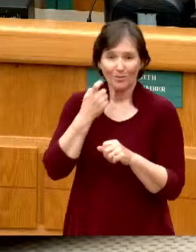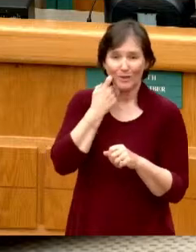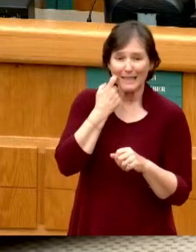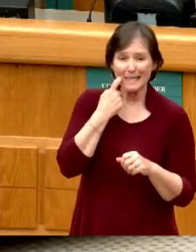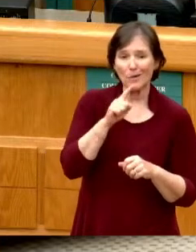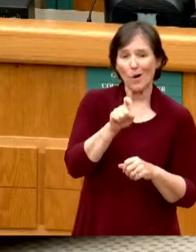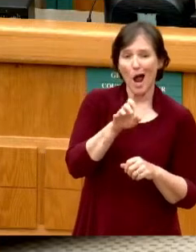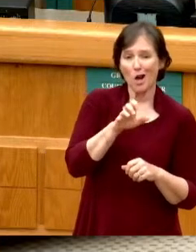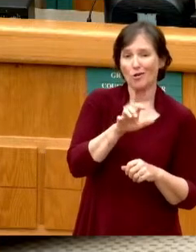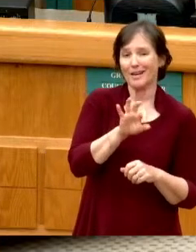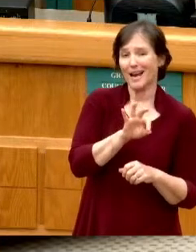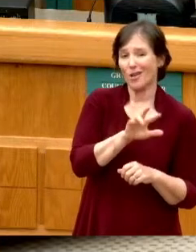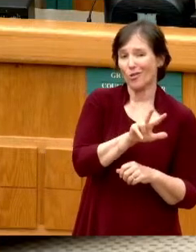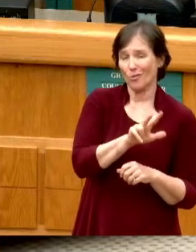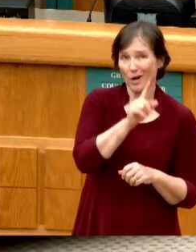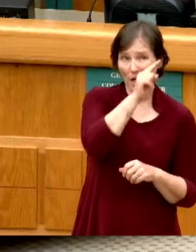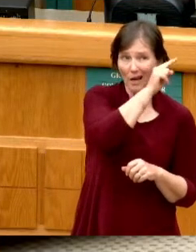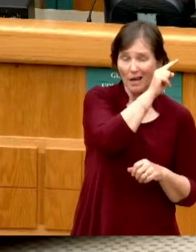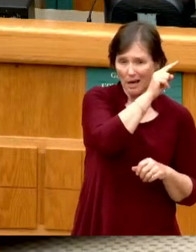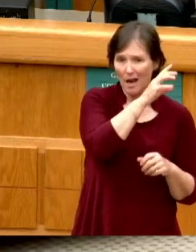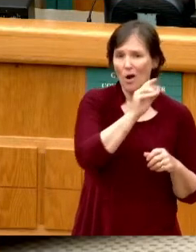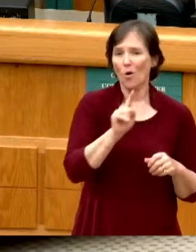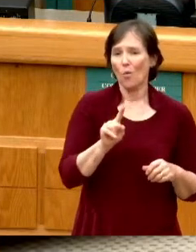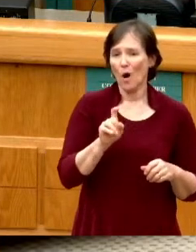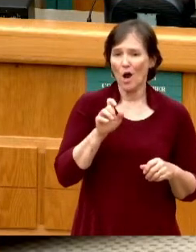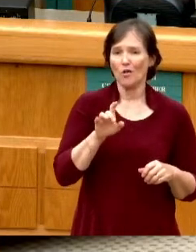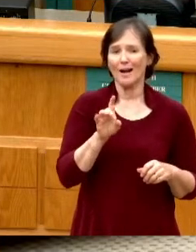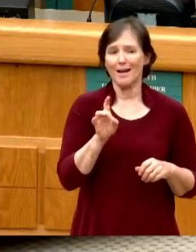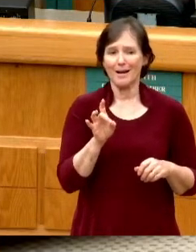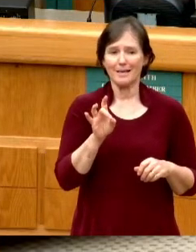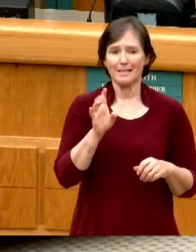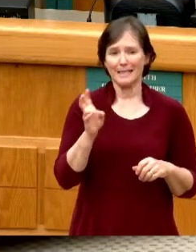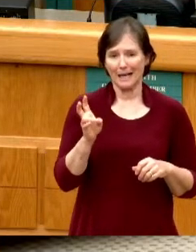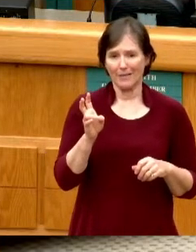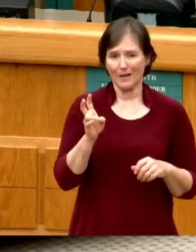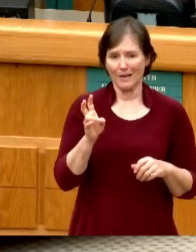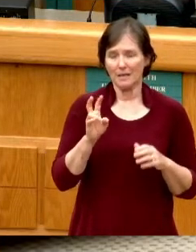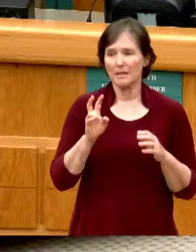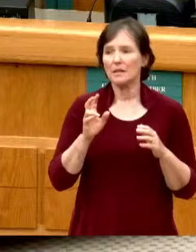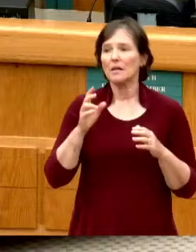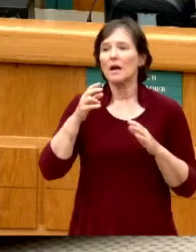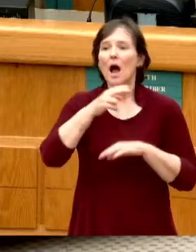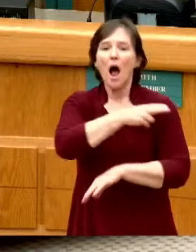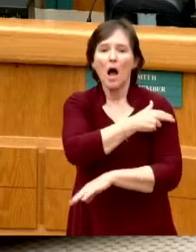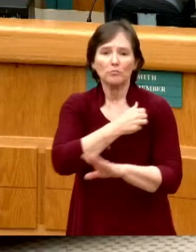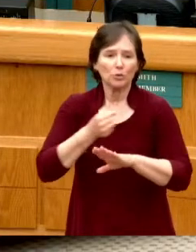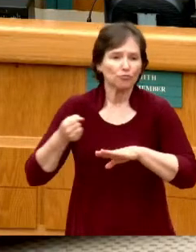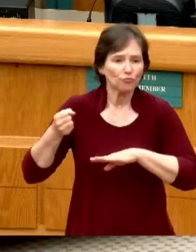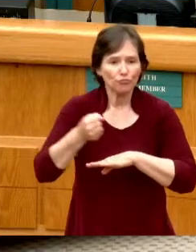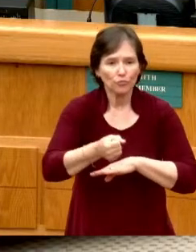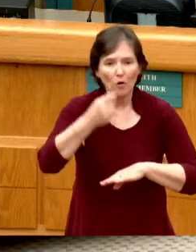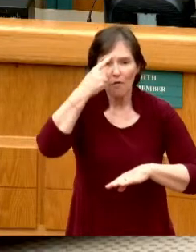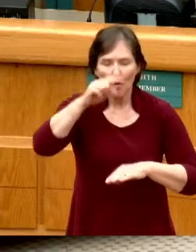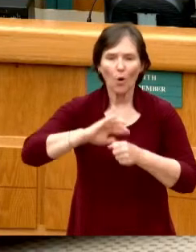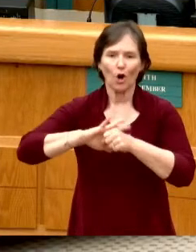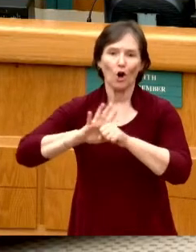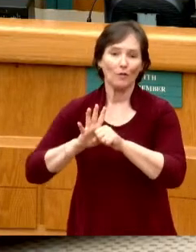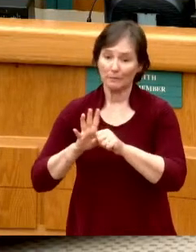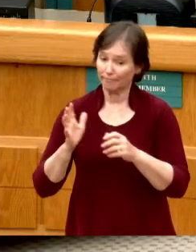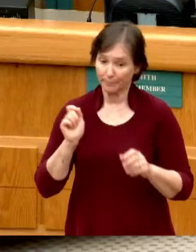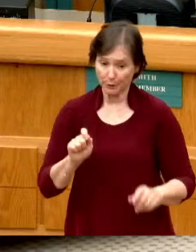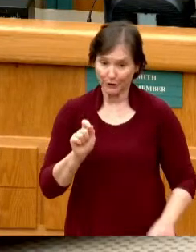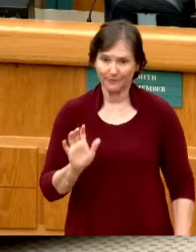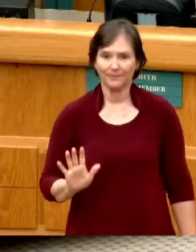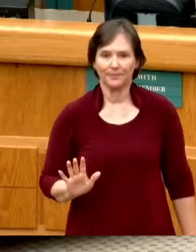193 patients and 187 patients hospitalized just because of COVID-19. Next slide, please.